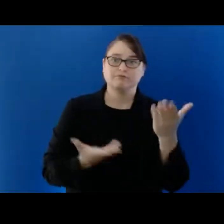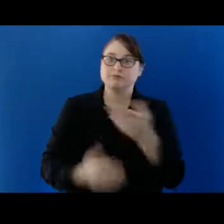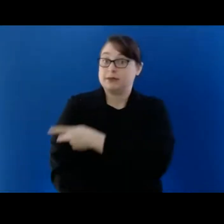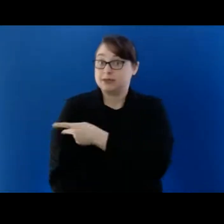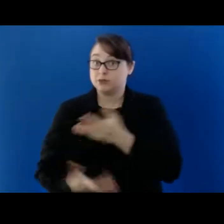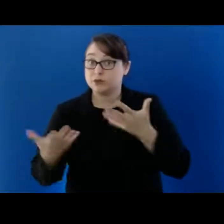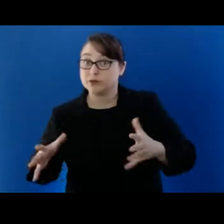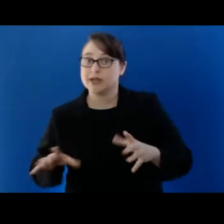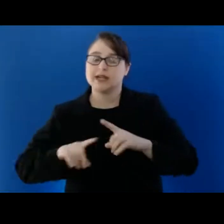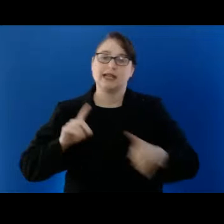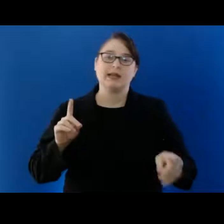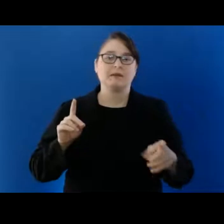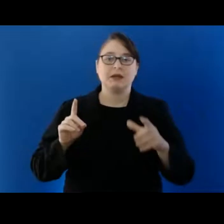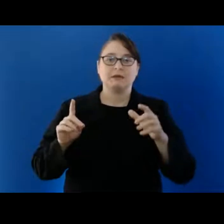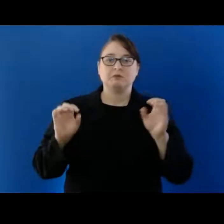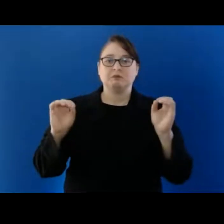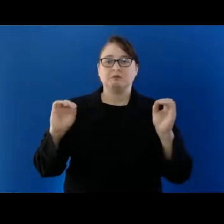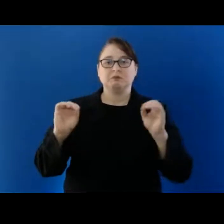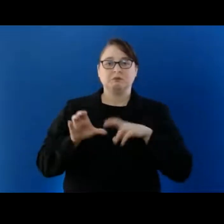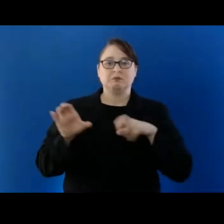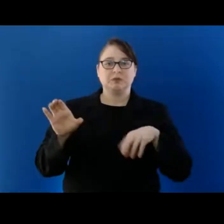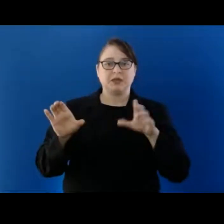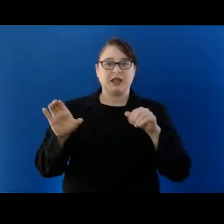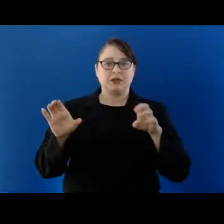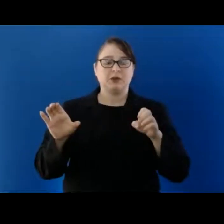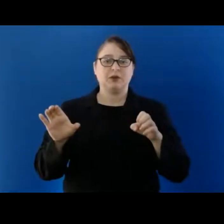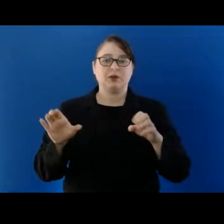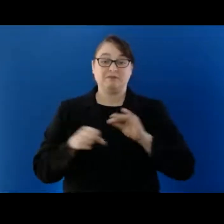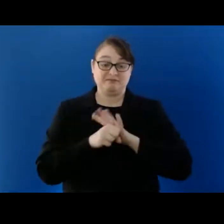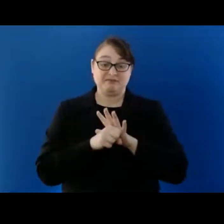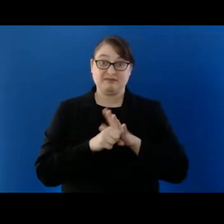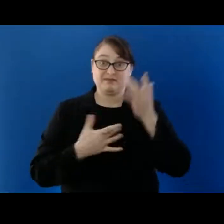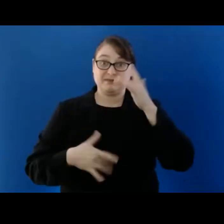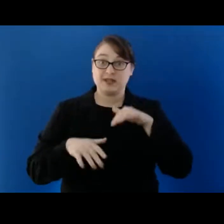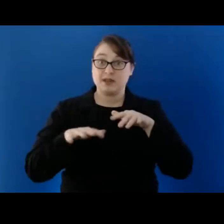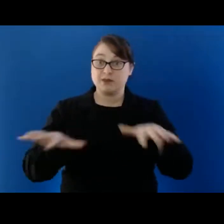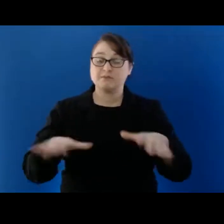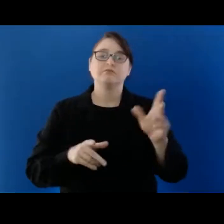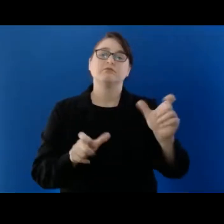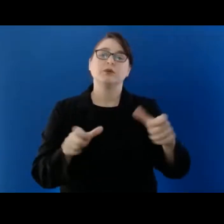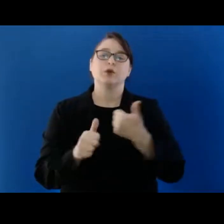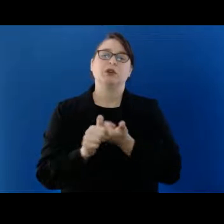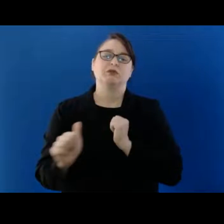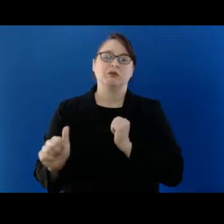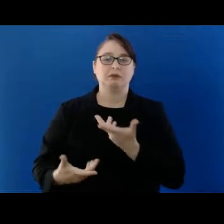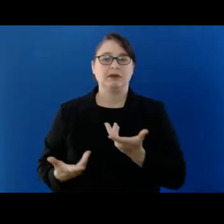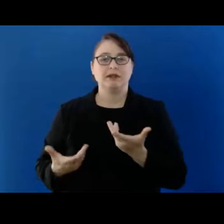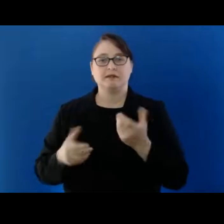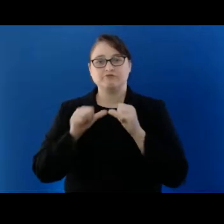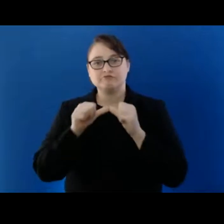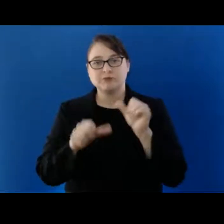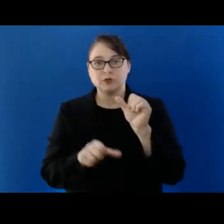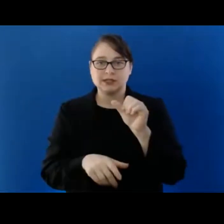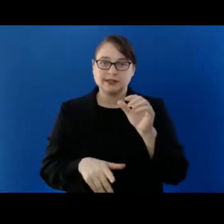have fallen out of care. We saw a lot of that during the pandemic when people weren't coming in for just routine care or maintenance. They may be sent